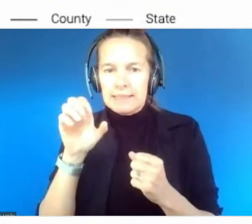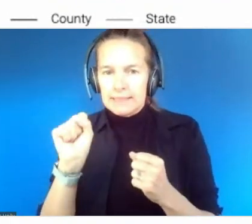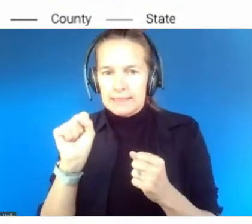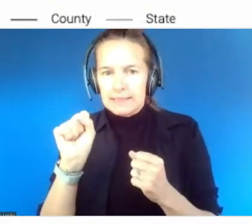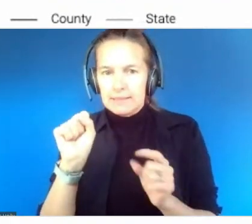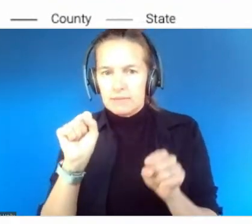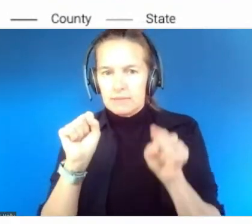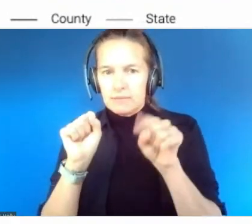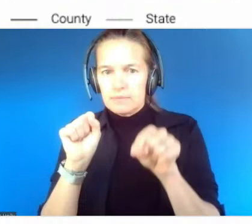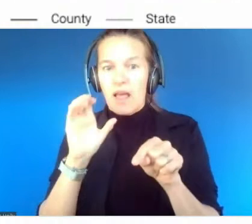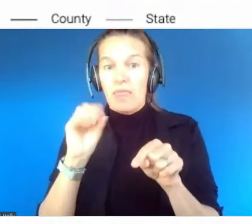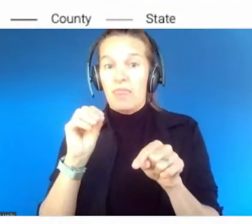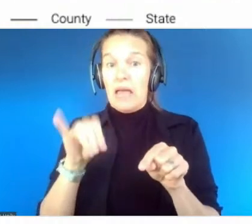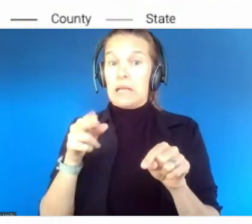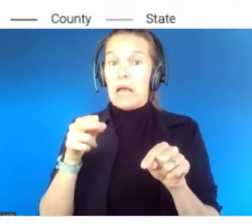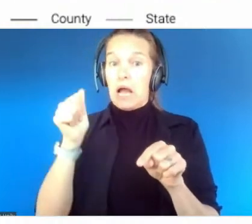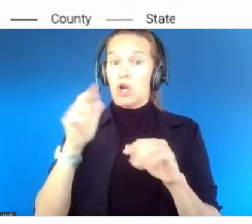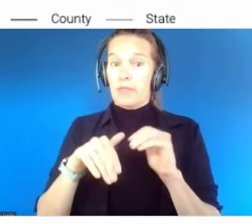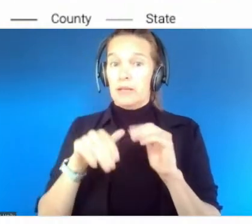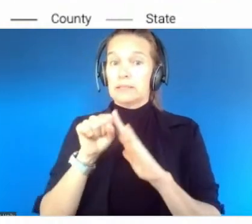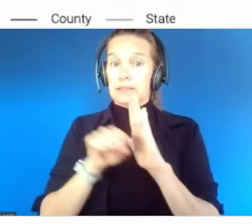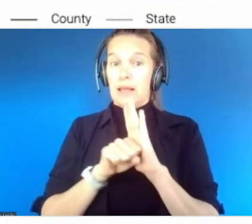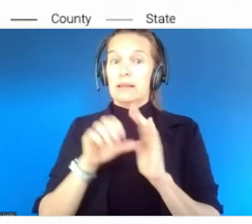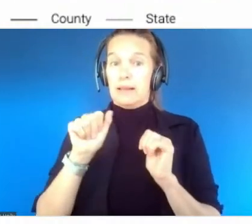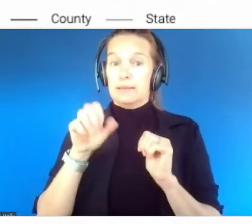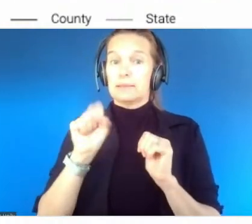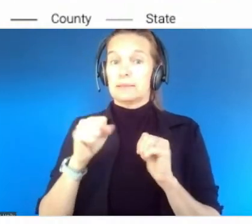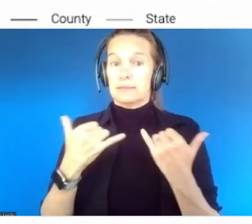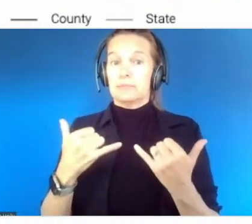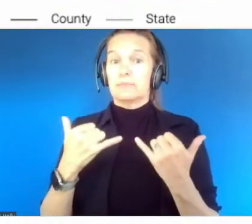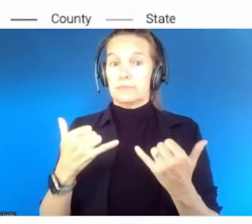than the state. In terms of